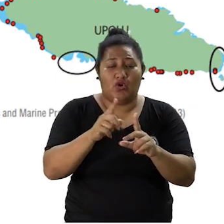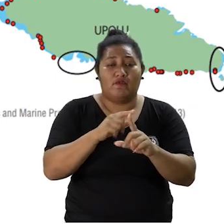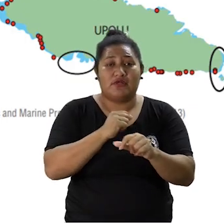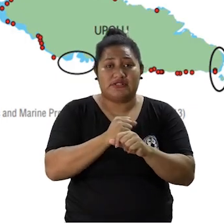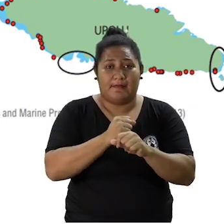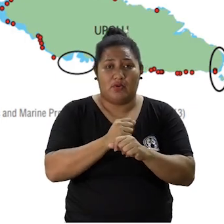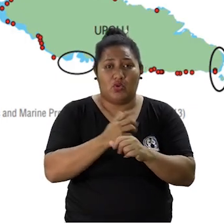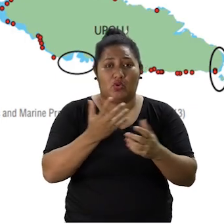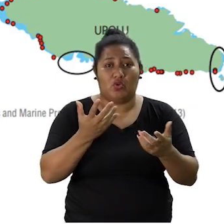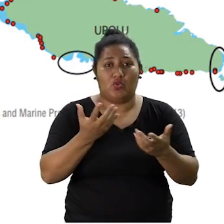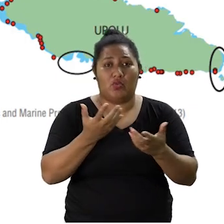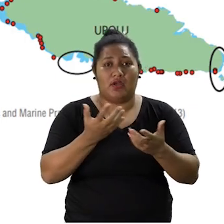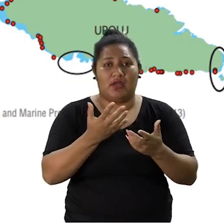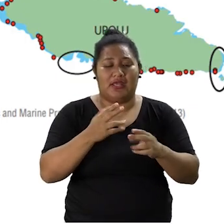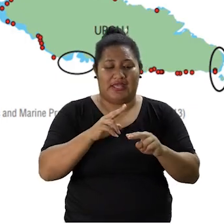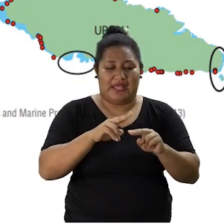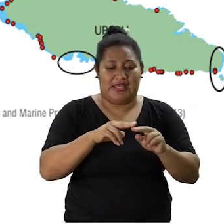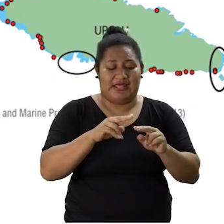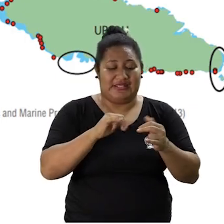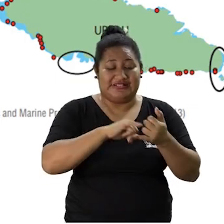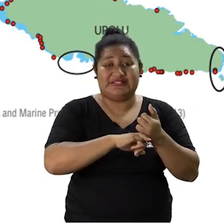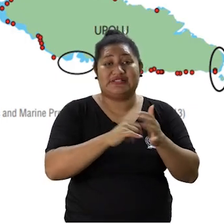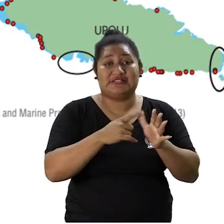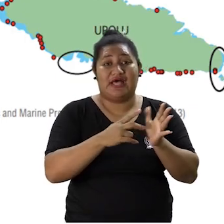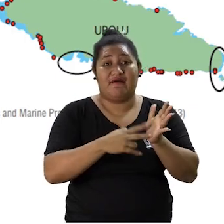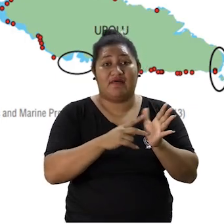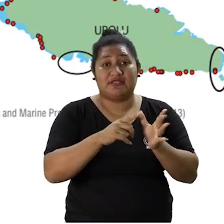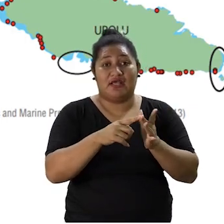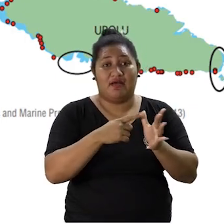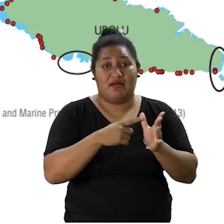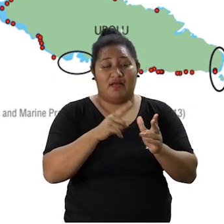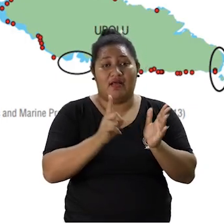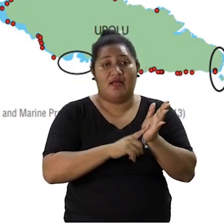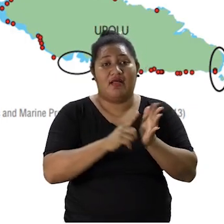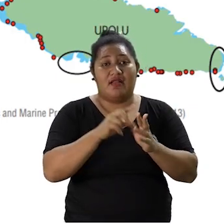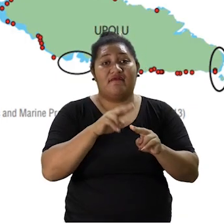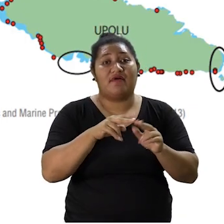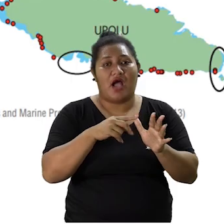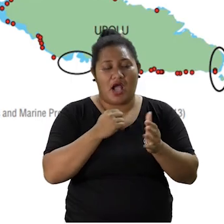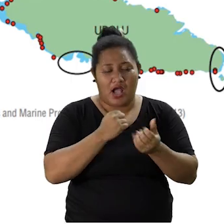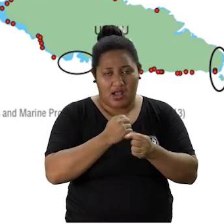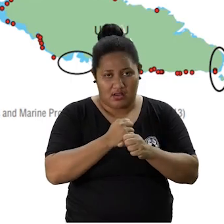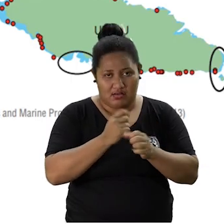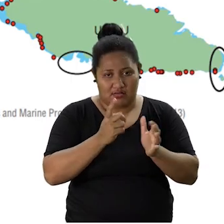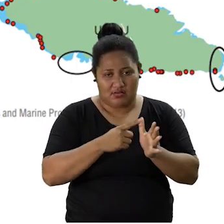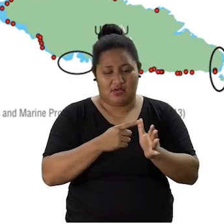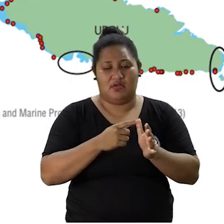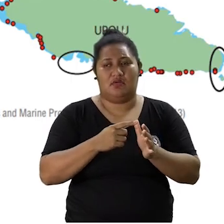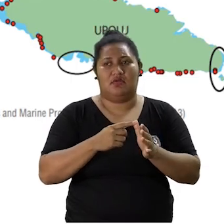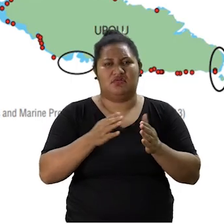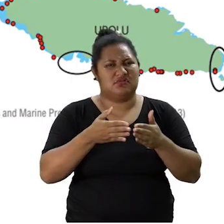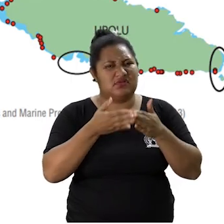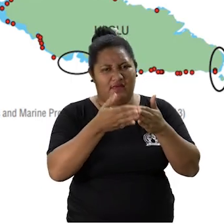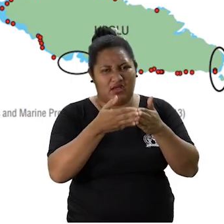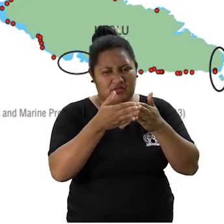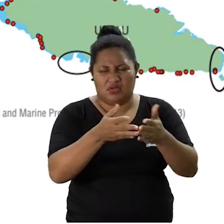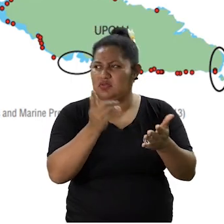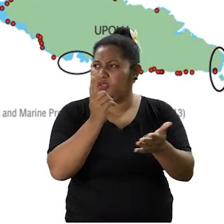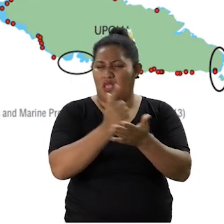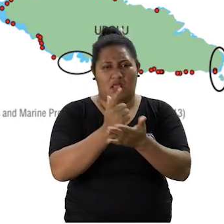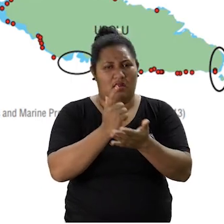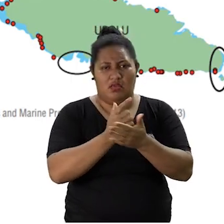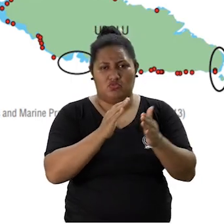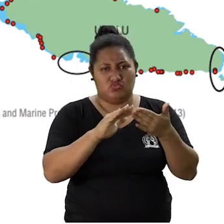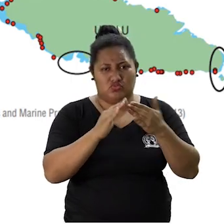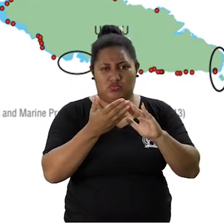whataitainga o sawaiel whanga o lo ila tu whaasao o vaisala lai whaasao sa pali ma le tele o nuu tono la